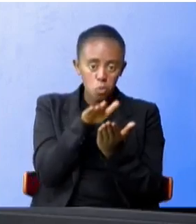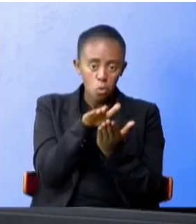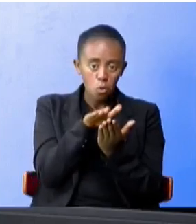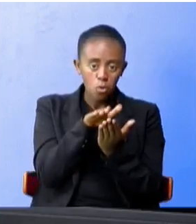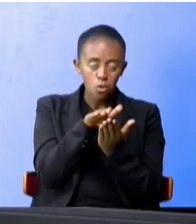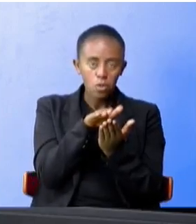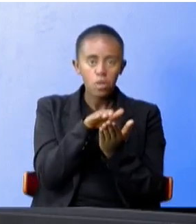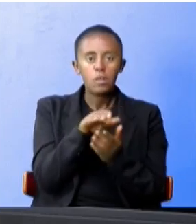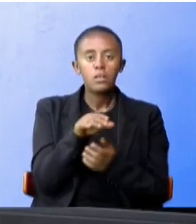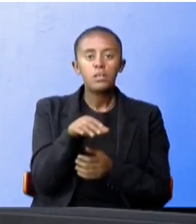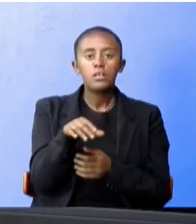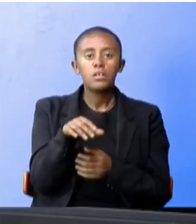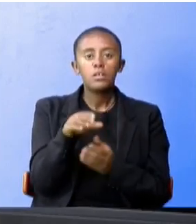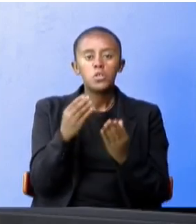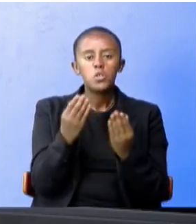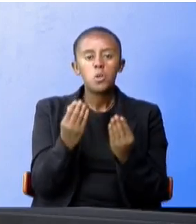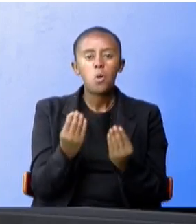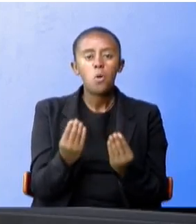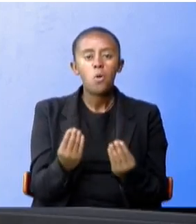slow,